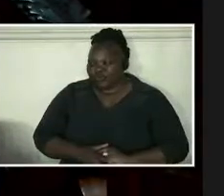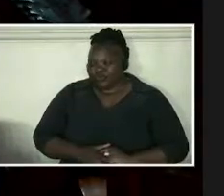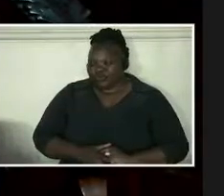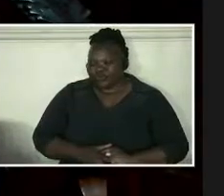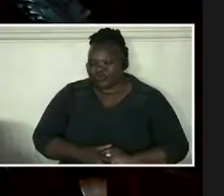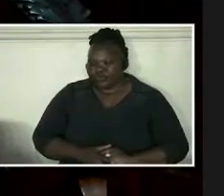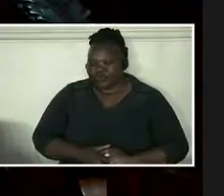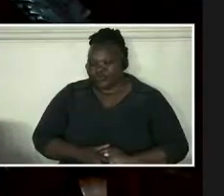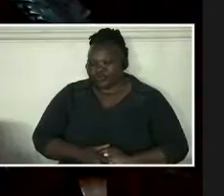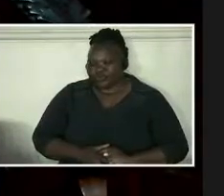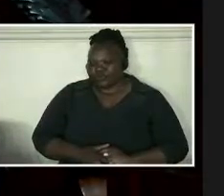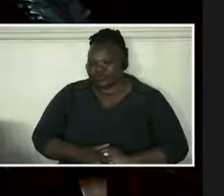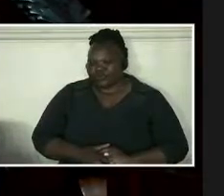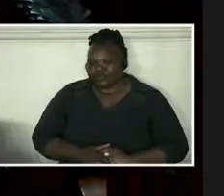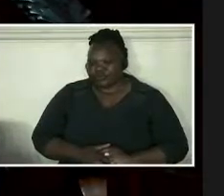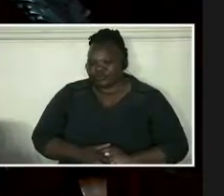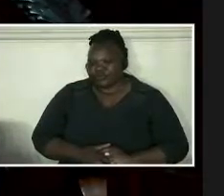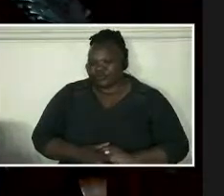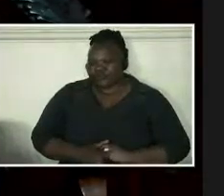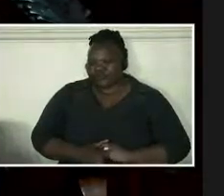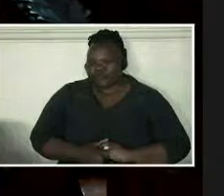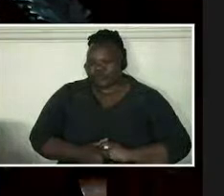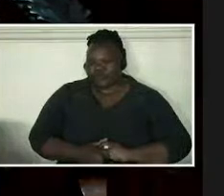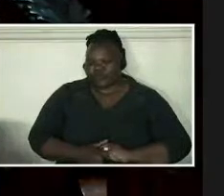it definitely states